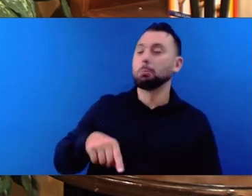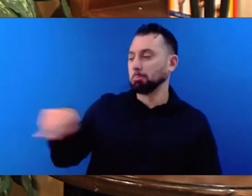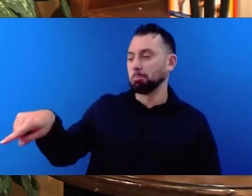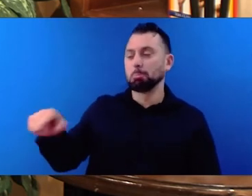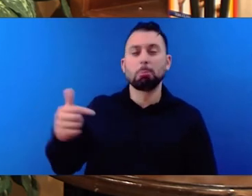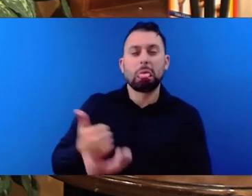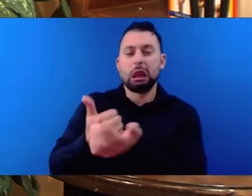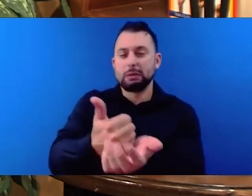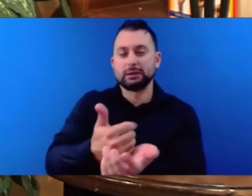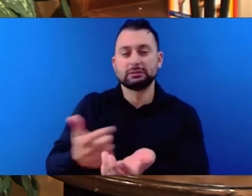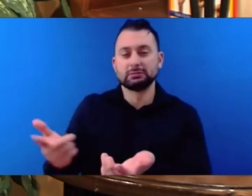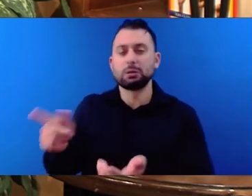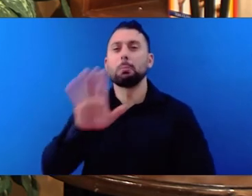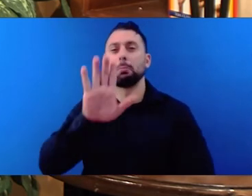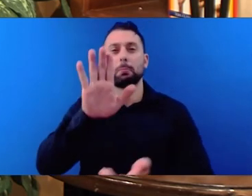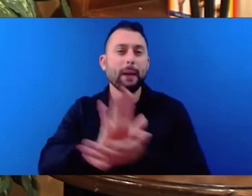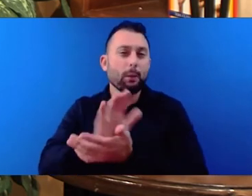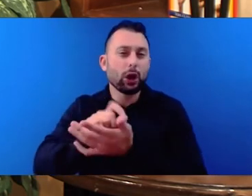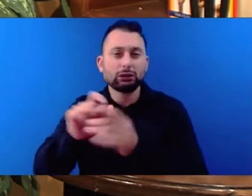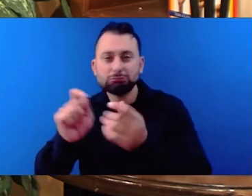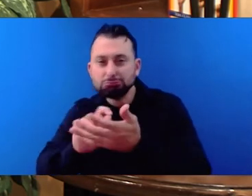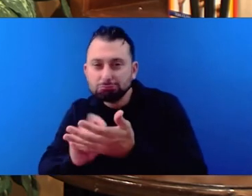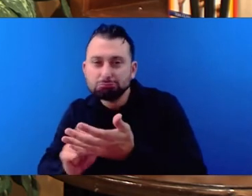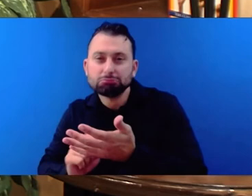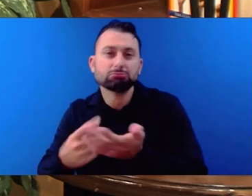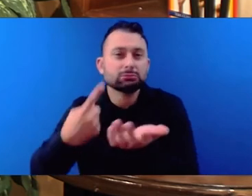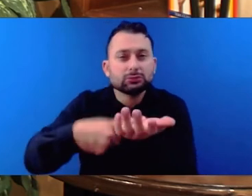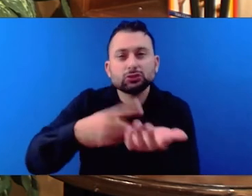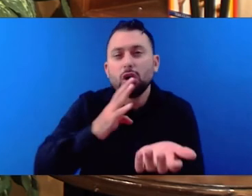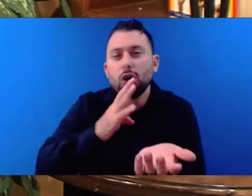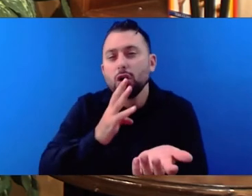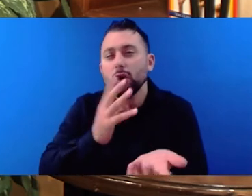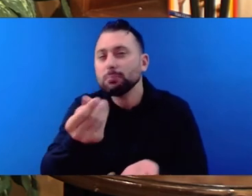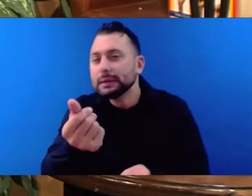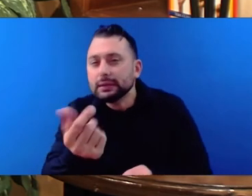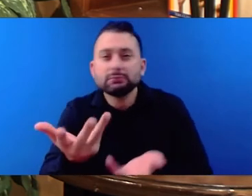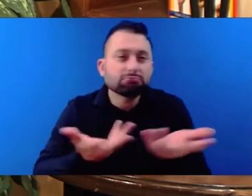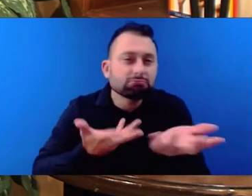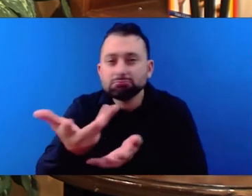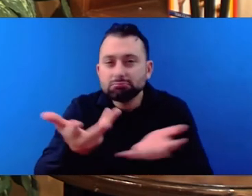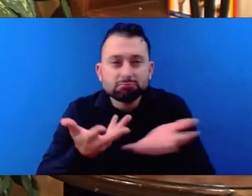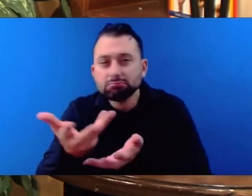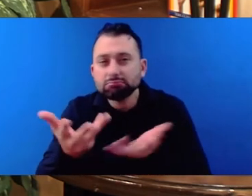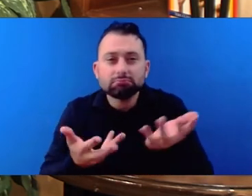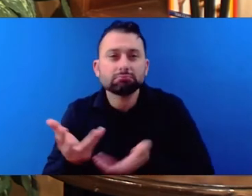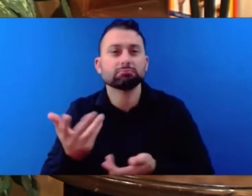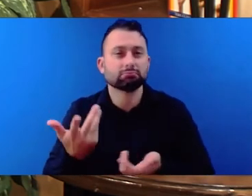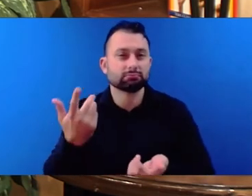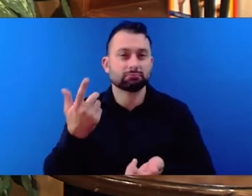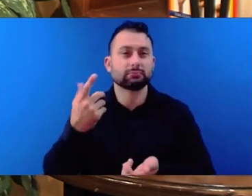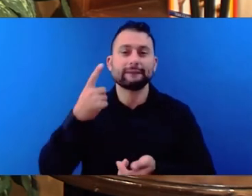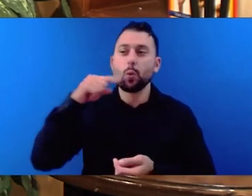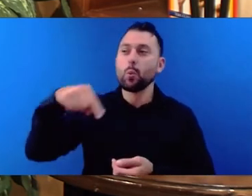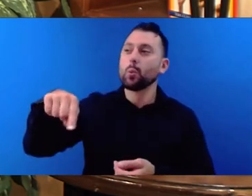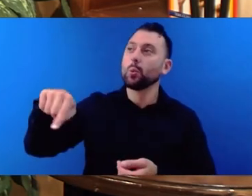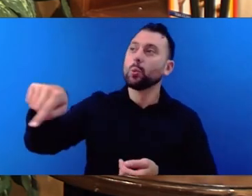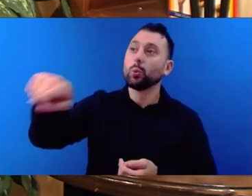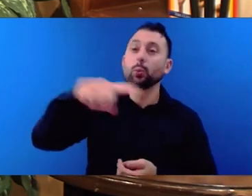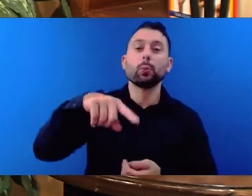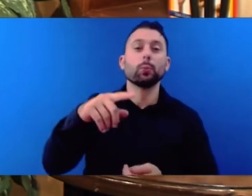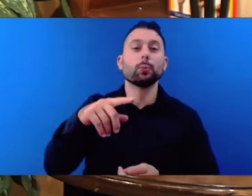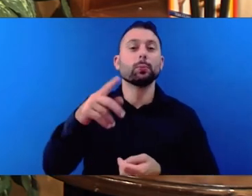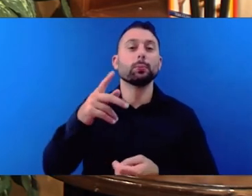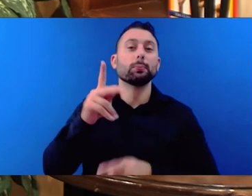potential programs that might be available to help patients with covering all costs of medications. Insulin